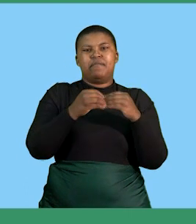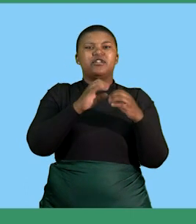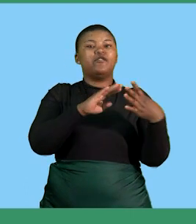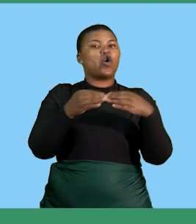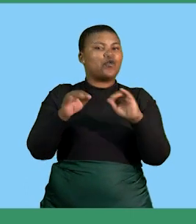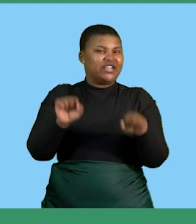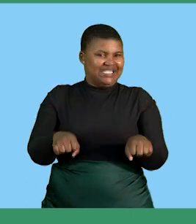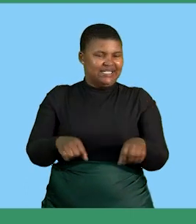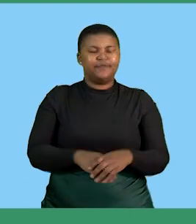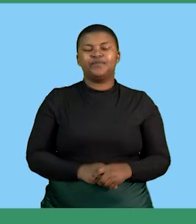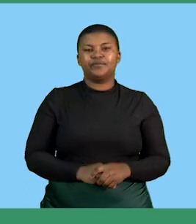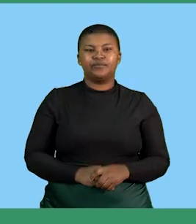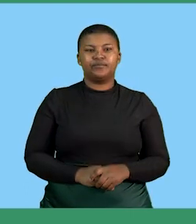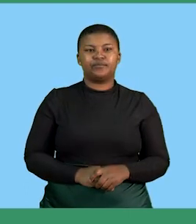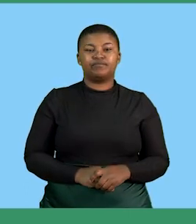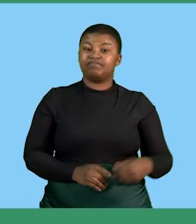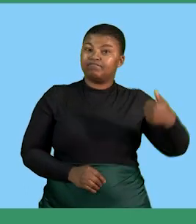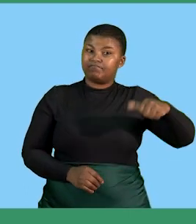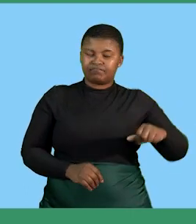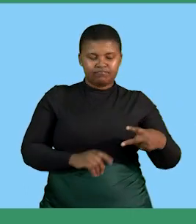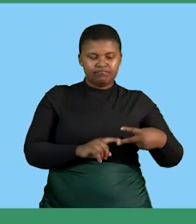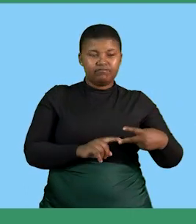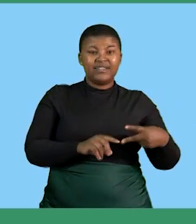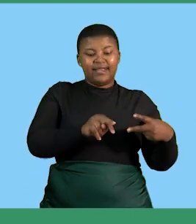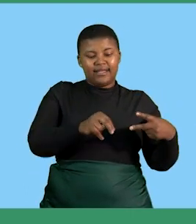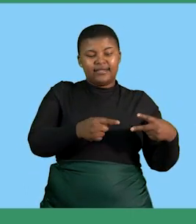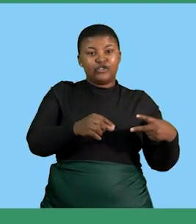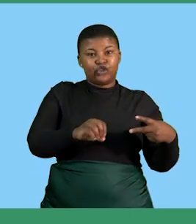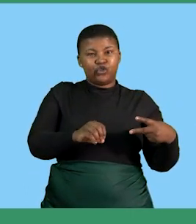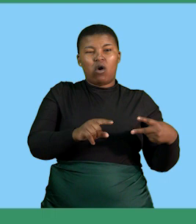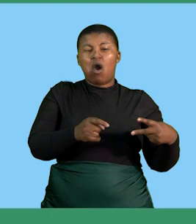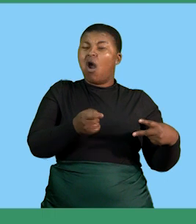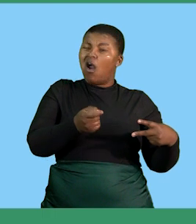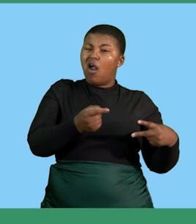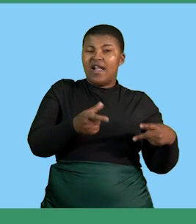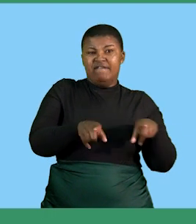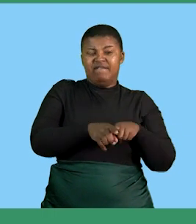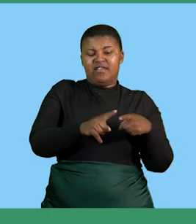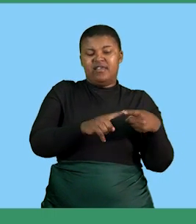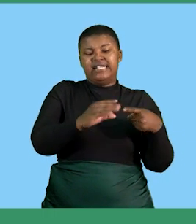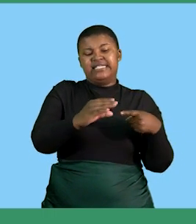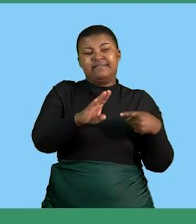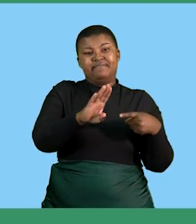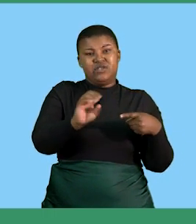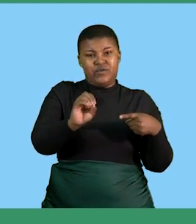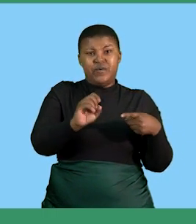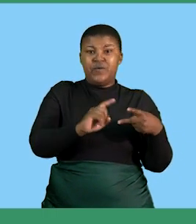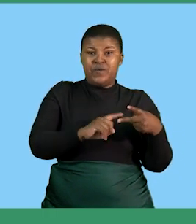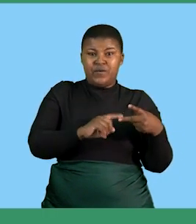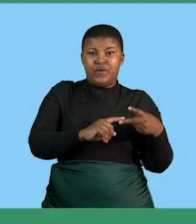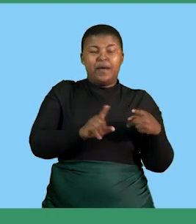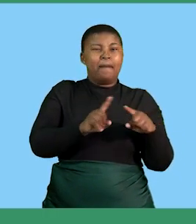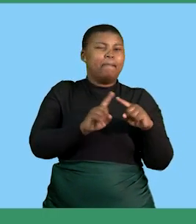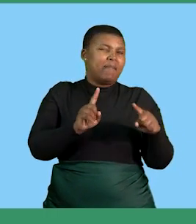their community. And then NGOs is kind of similar to CBOs, where they operate